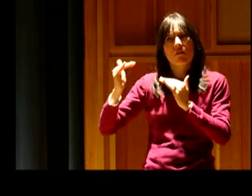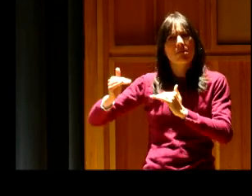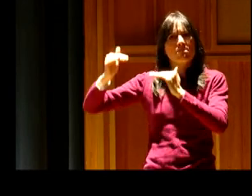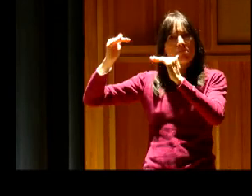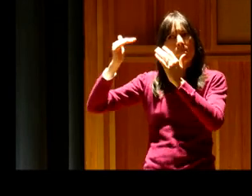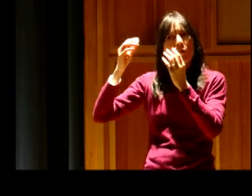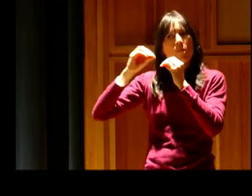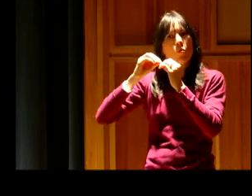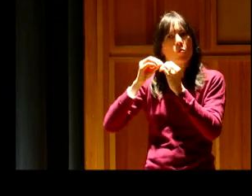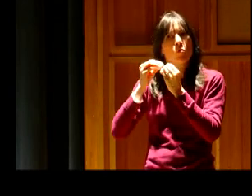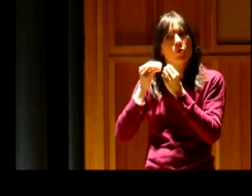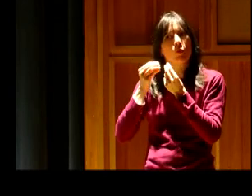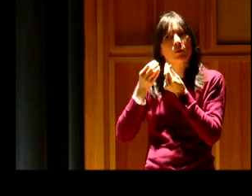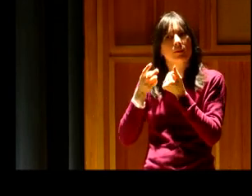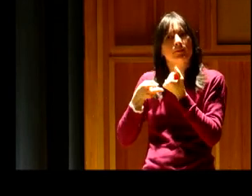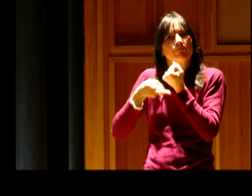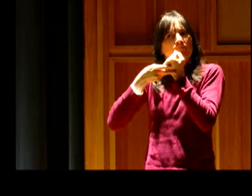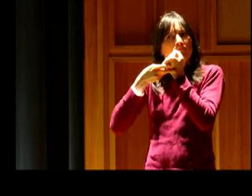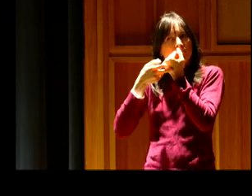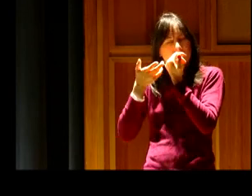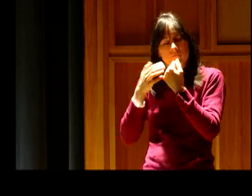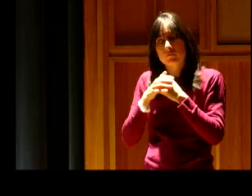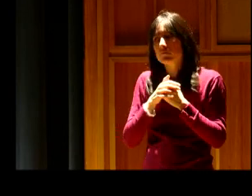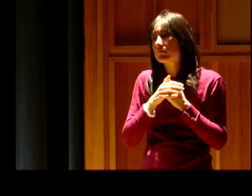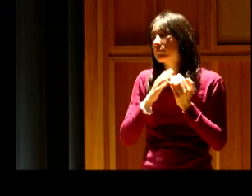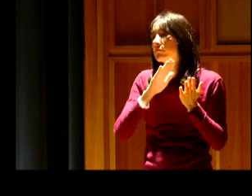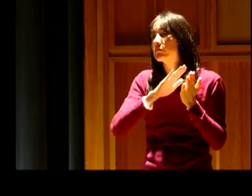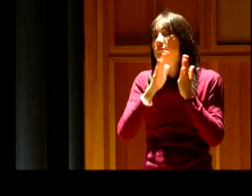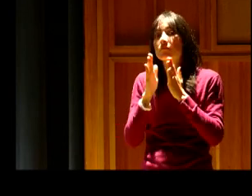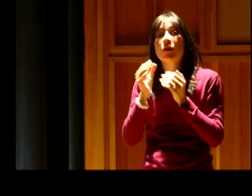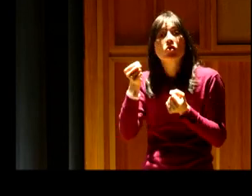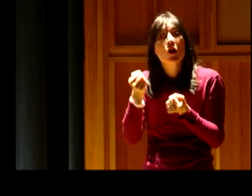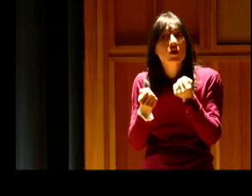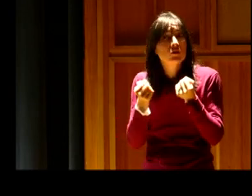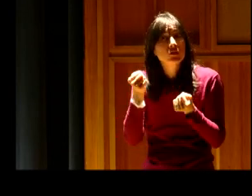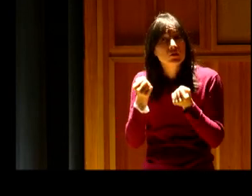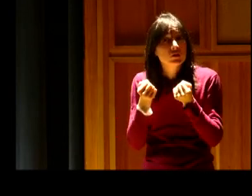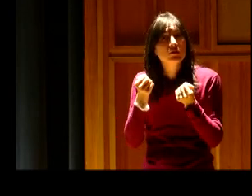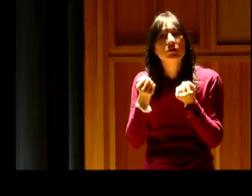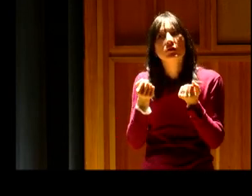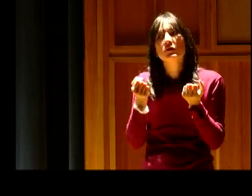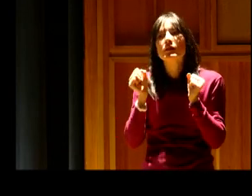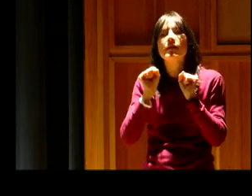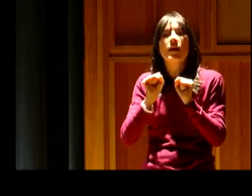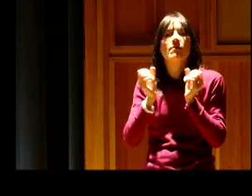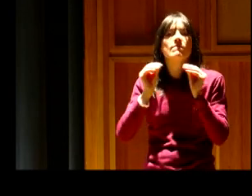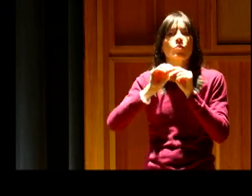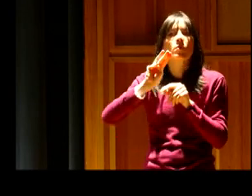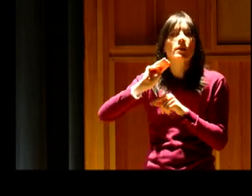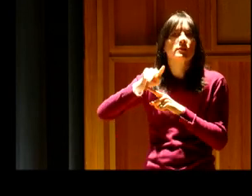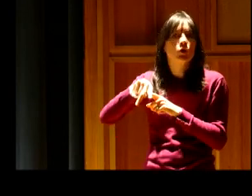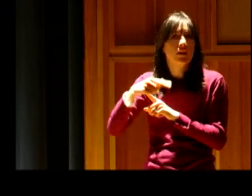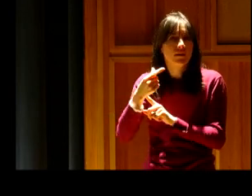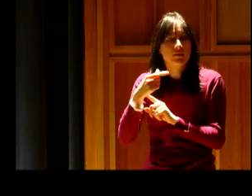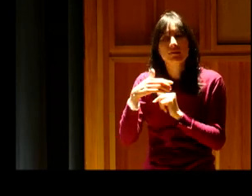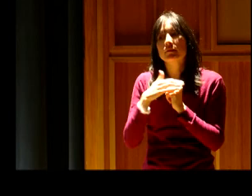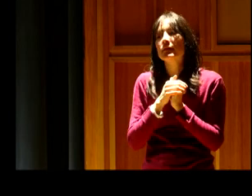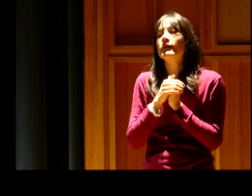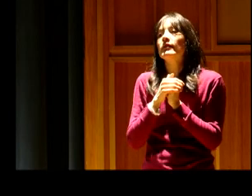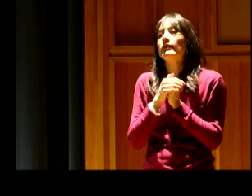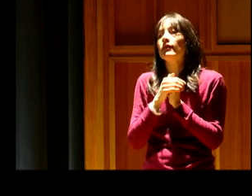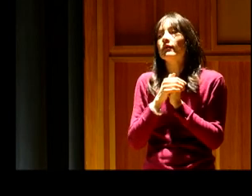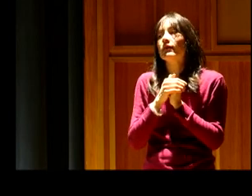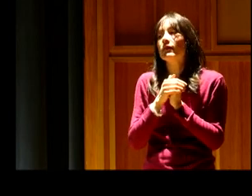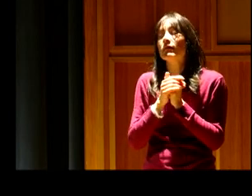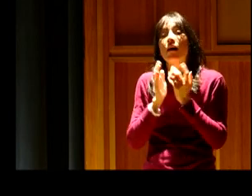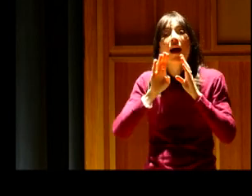more efficiently. It's cars that get more miles per gallon. It's locating our